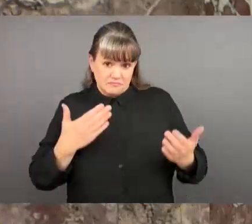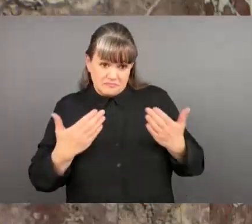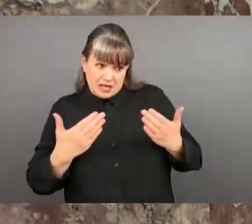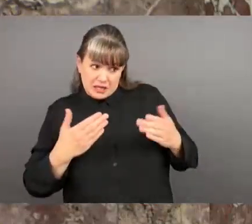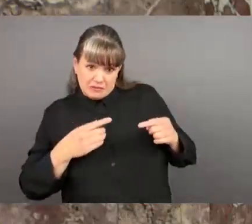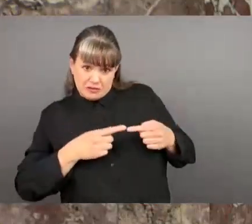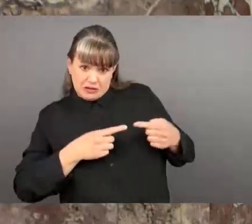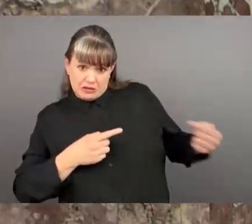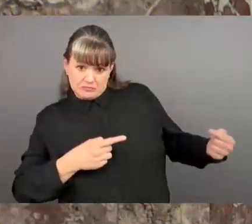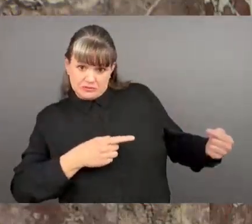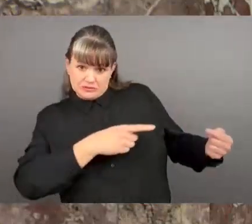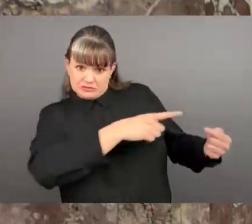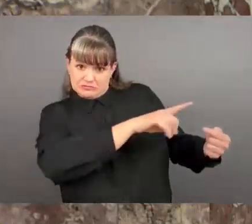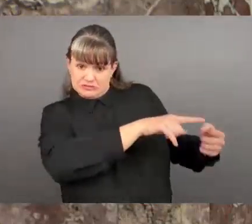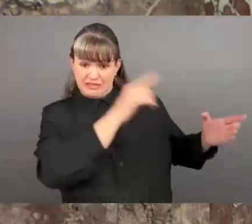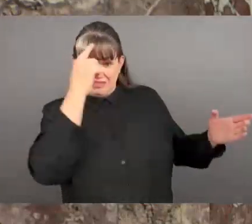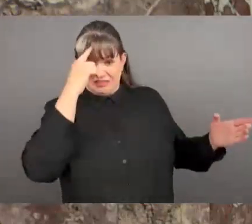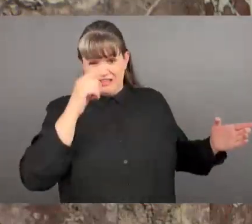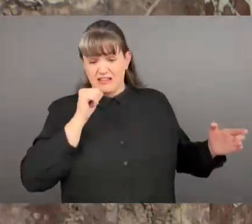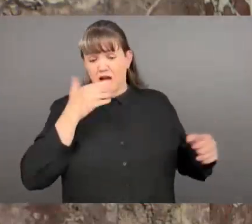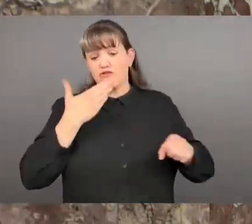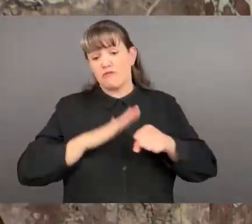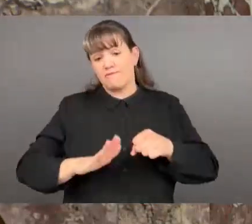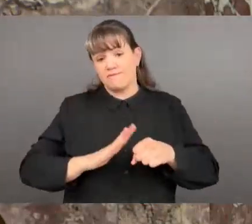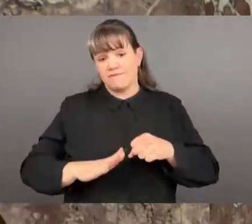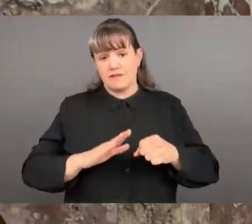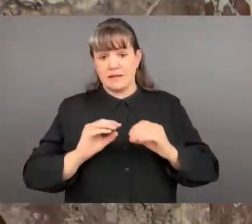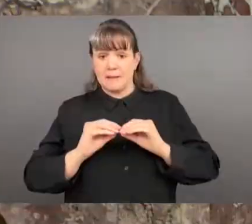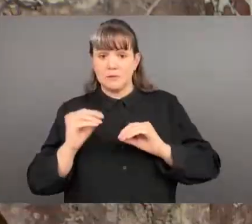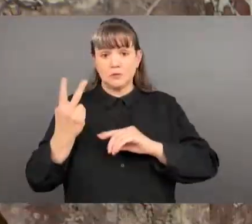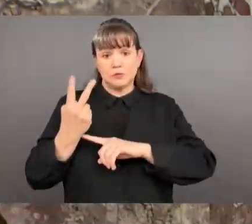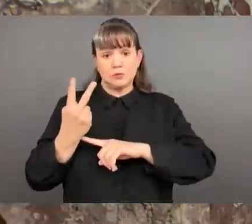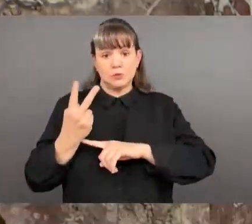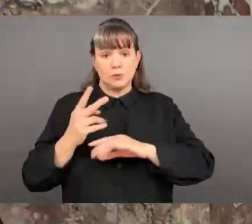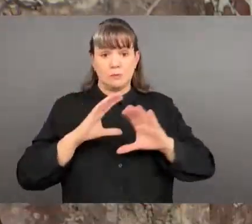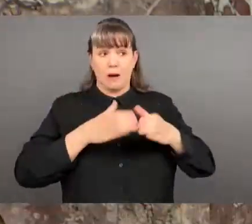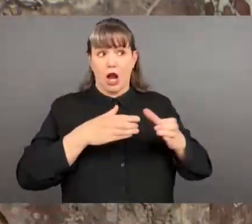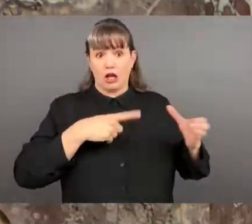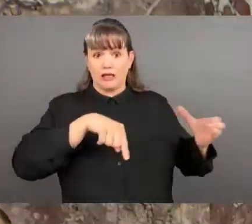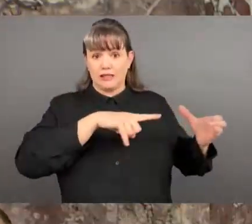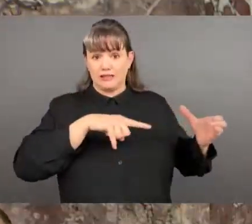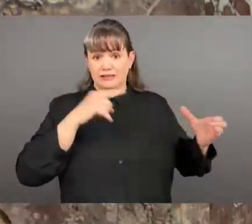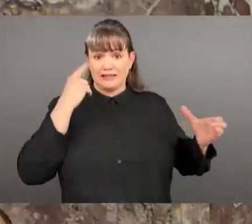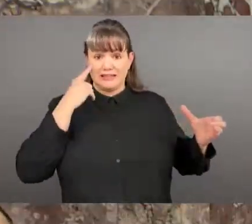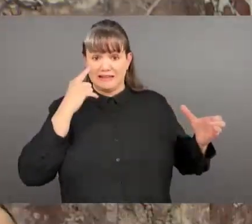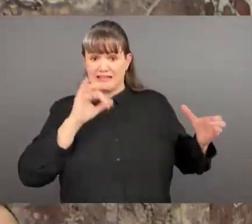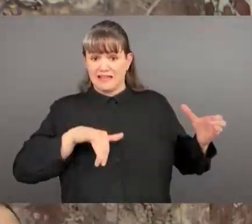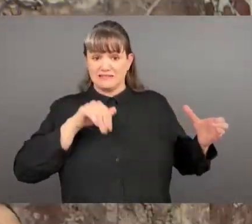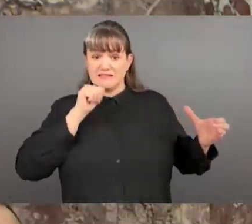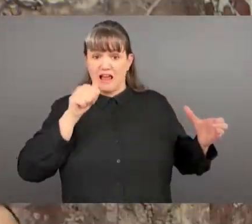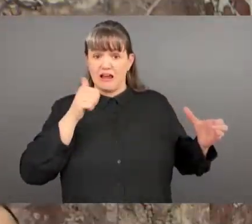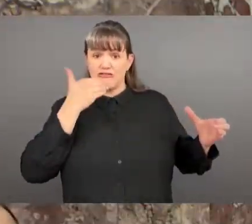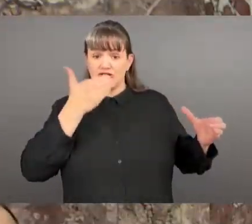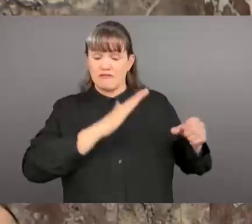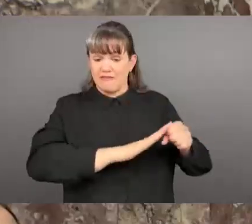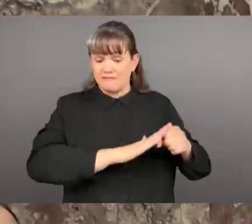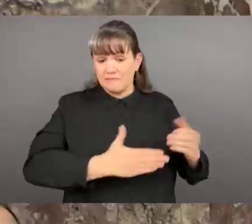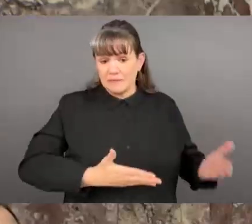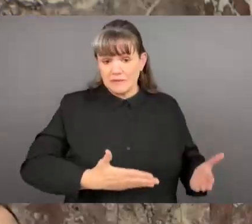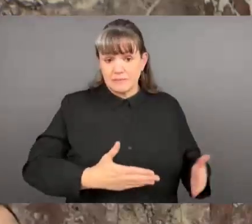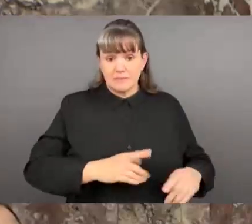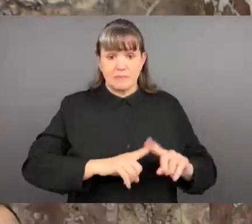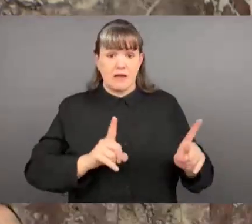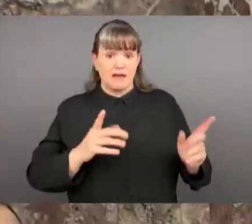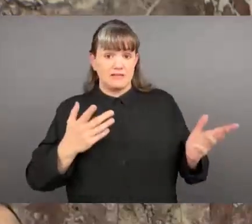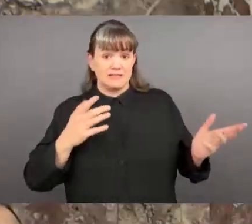legislature, Honourable Speaker. But I would say, Honourable Speaker, EV sales are EVs and electric vehicles, which are